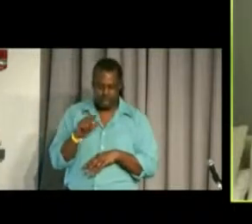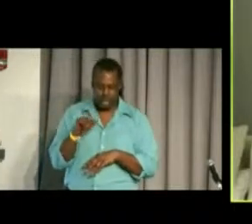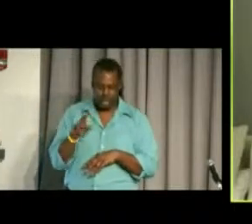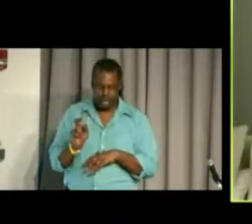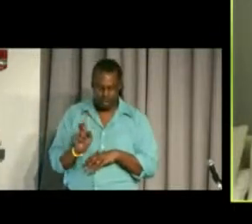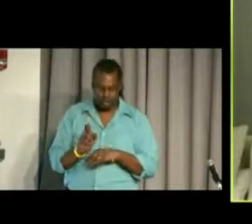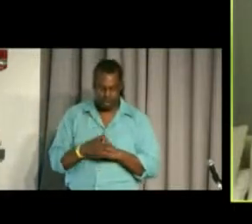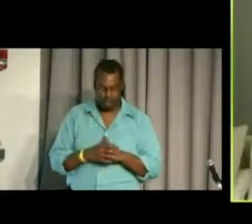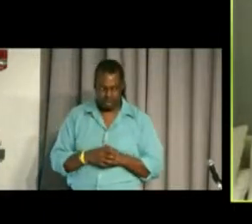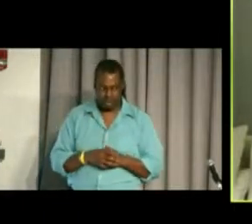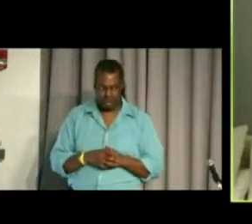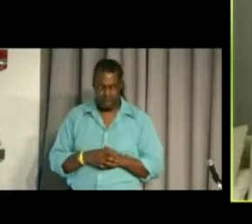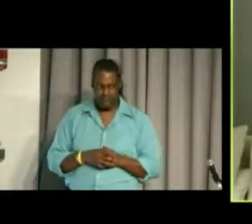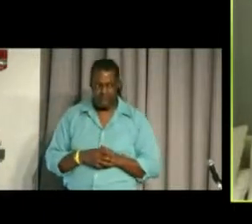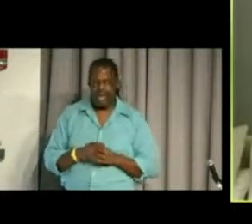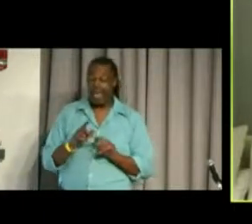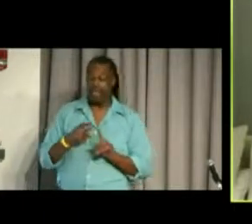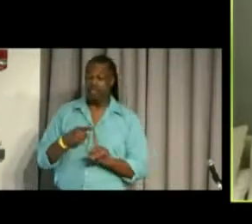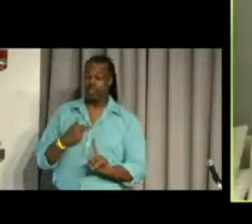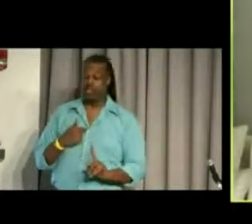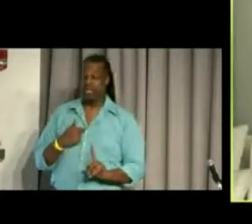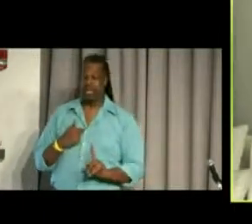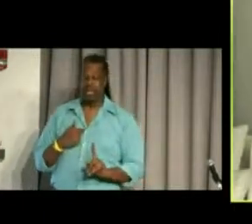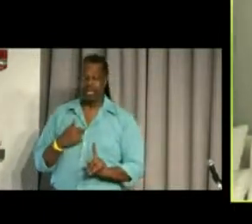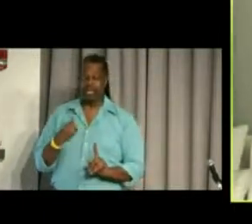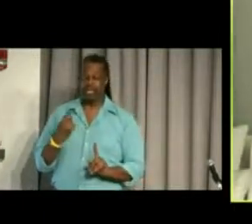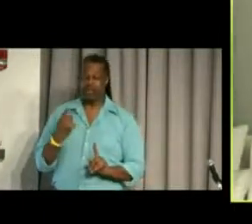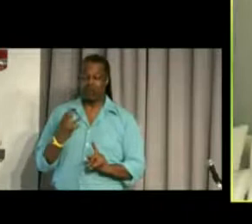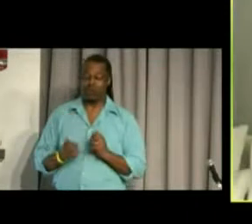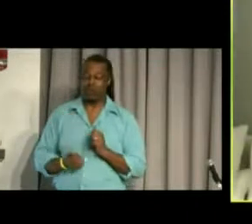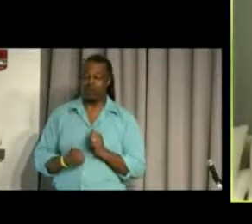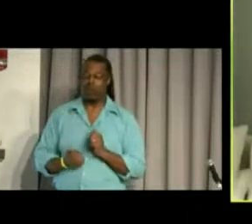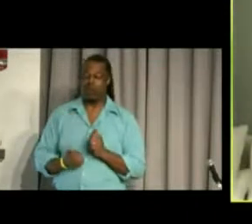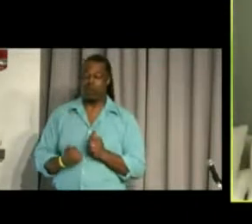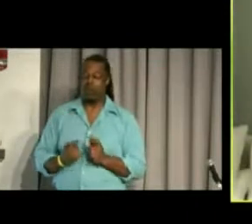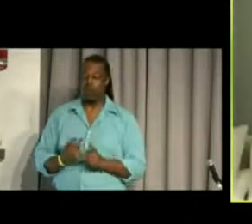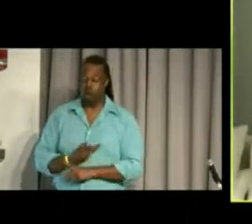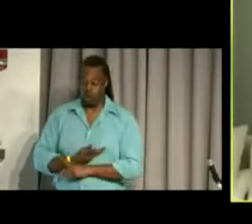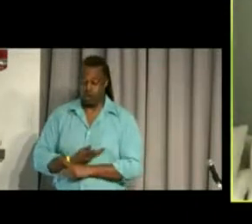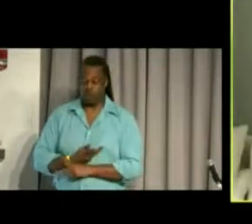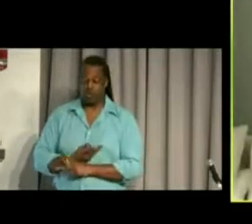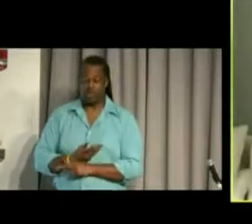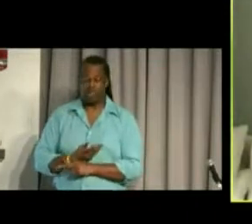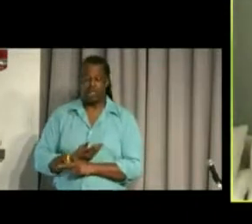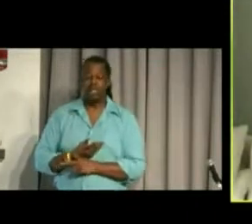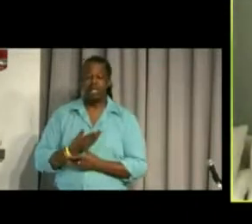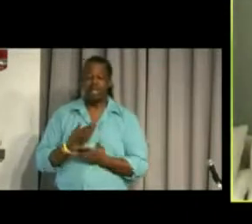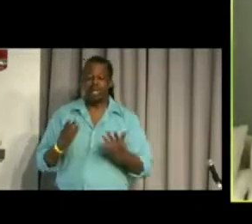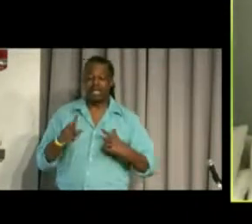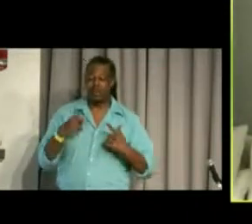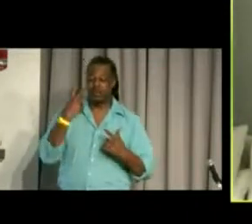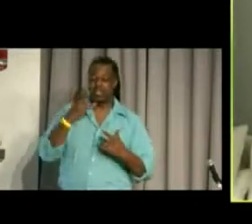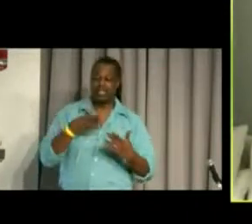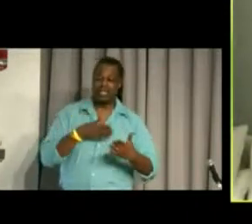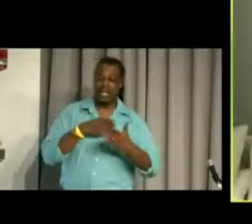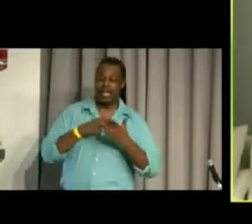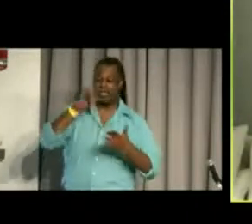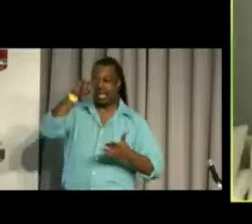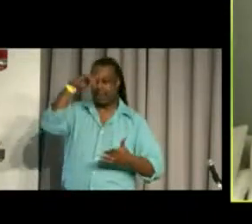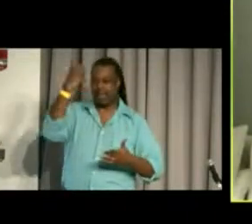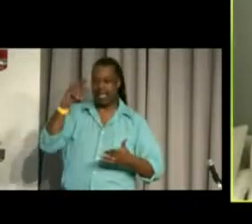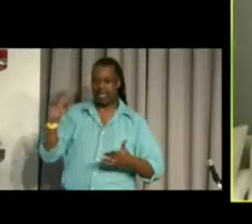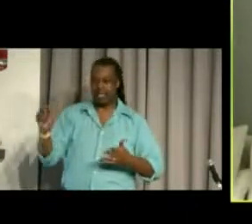is, to me, one of the most egregious ways that we see anti-Black racism rearing its